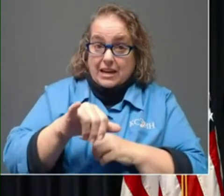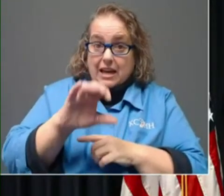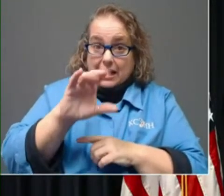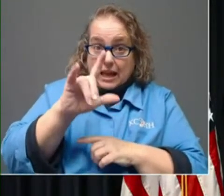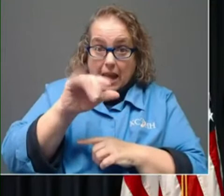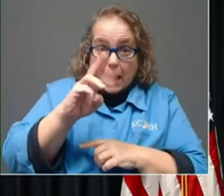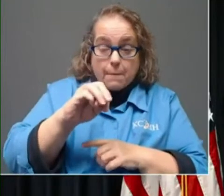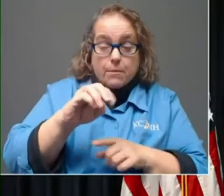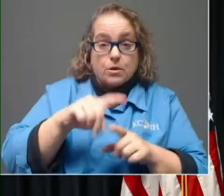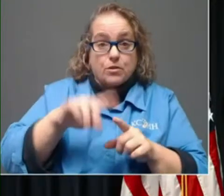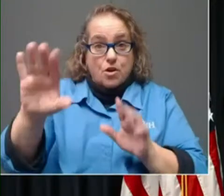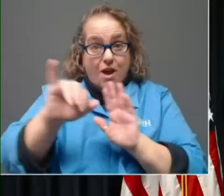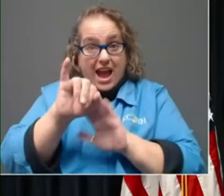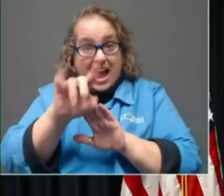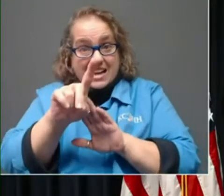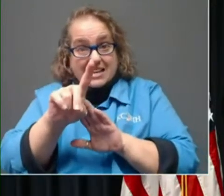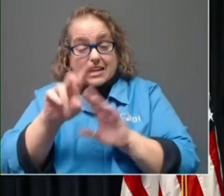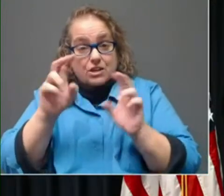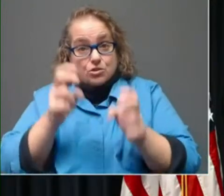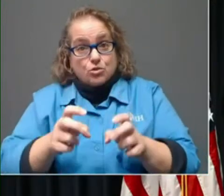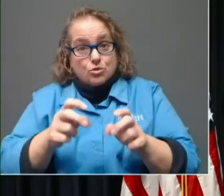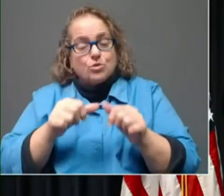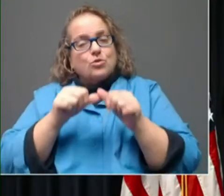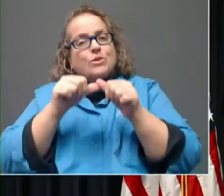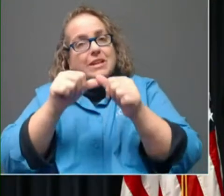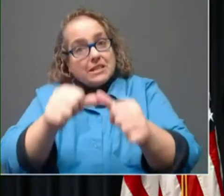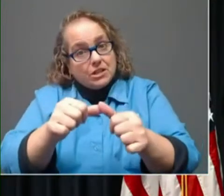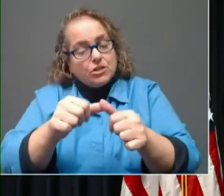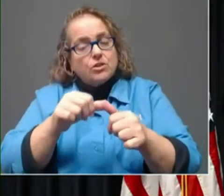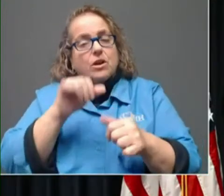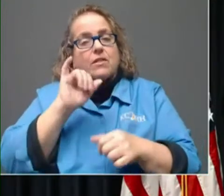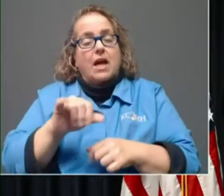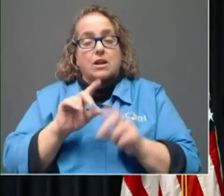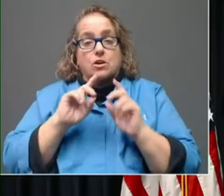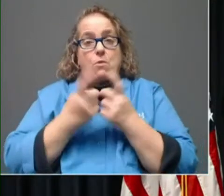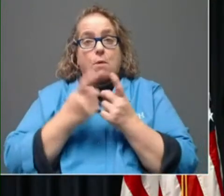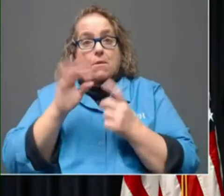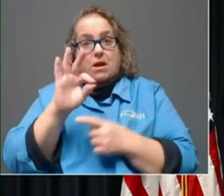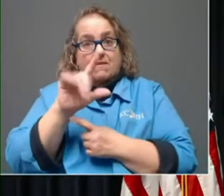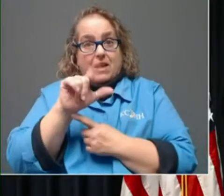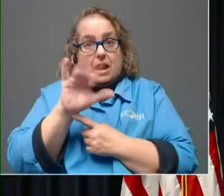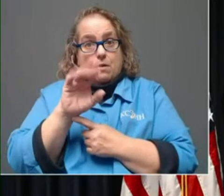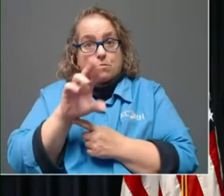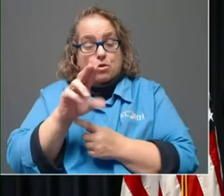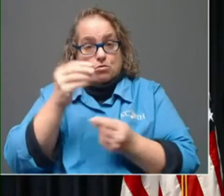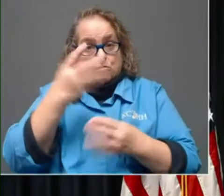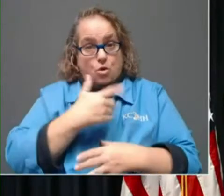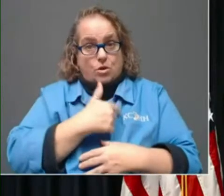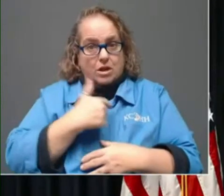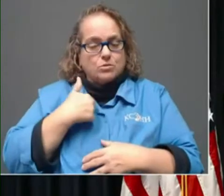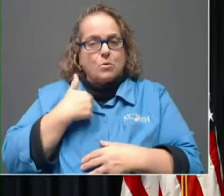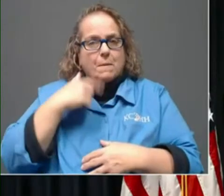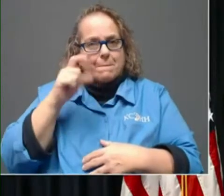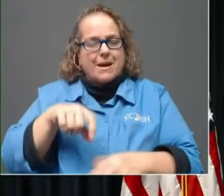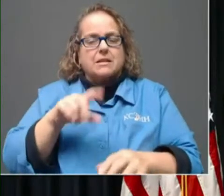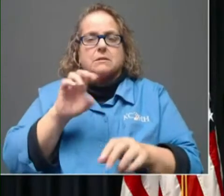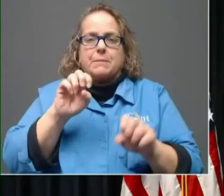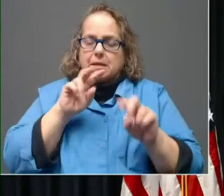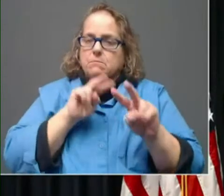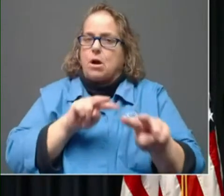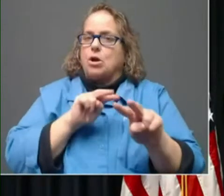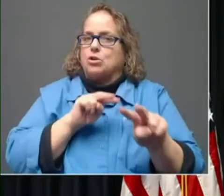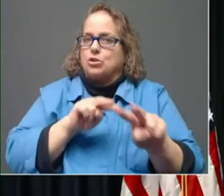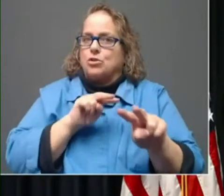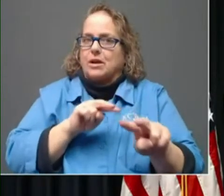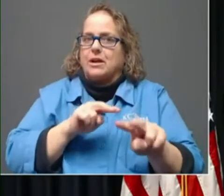but these are the types of claims that the Department of Labor told us that we've got to be actively monitoring and going through this